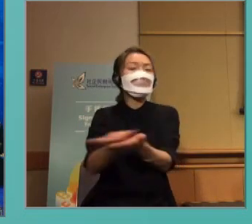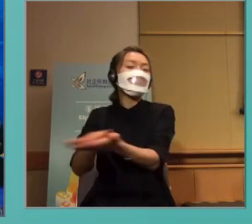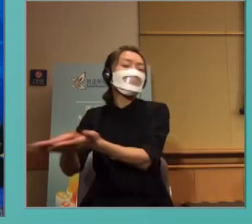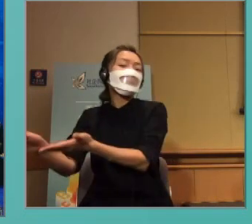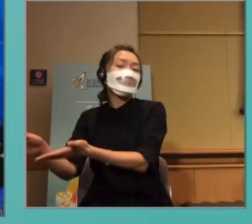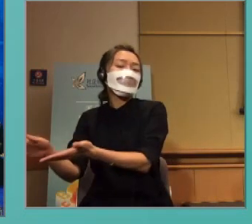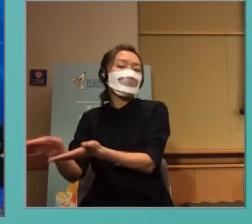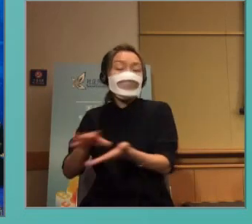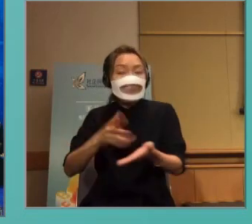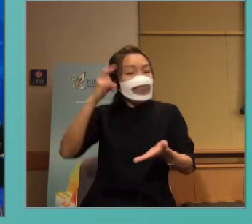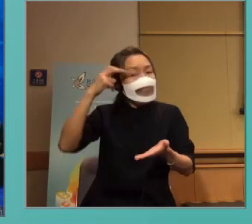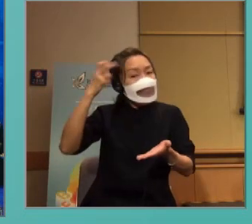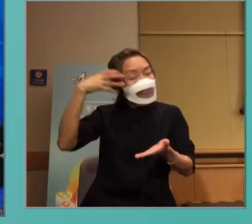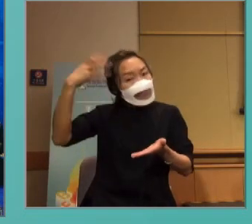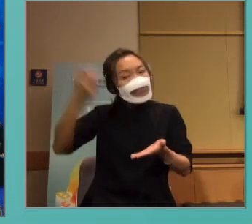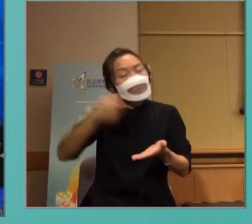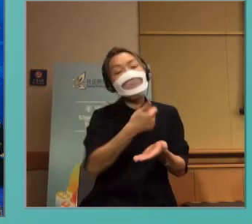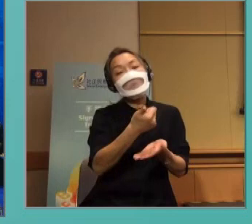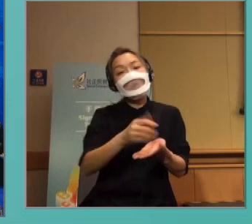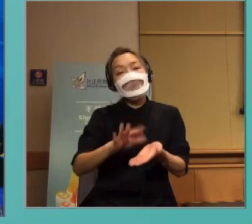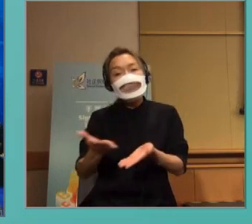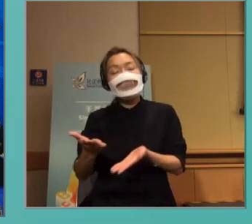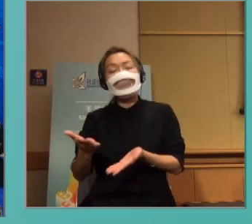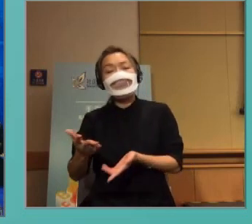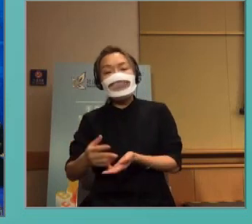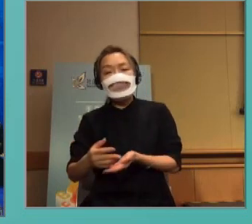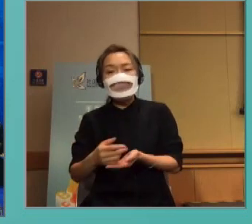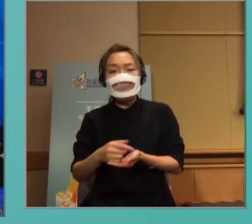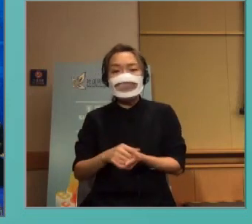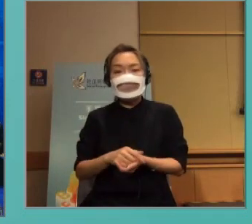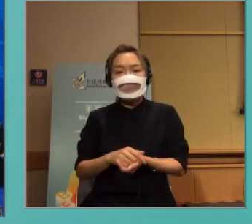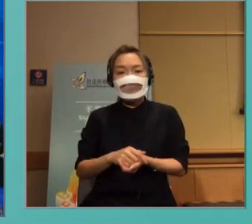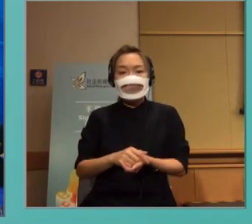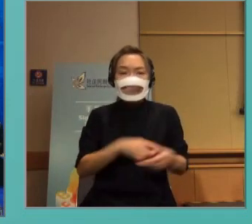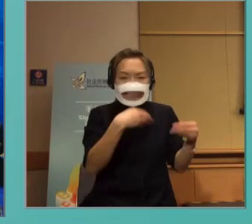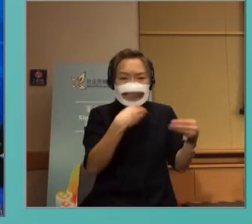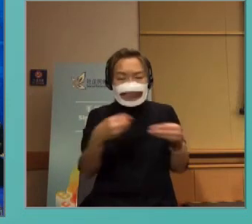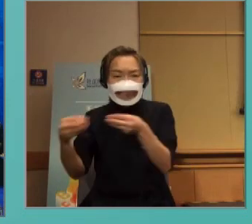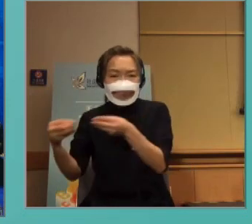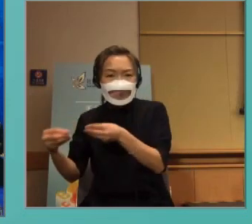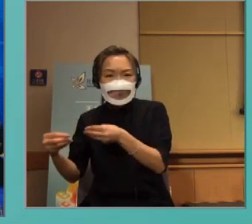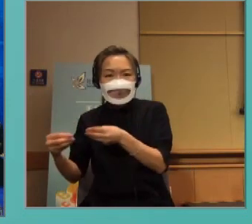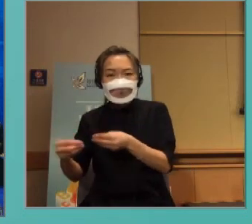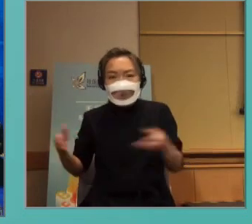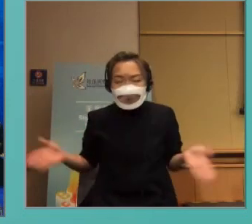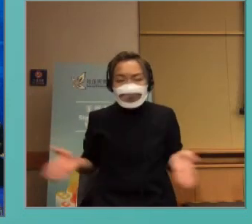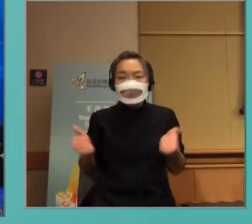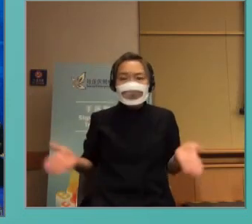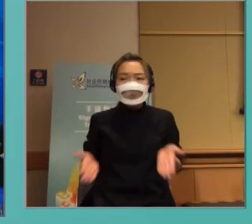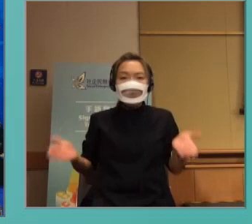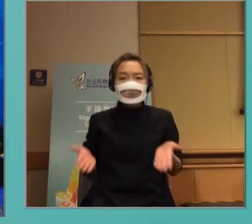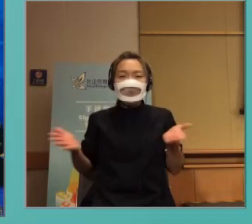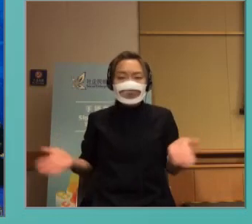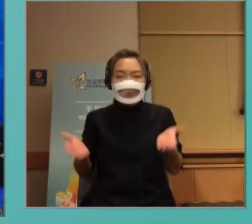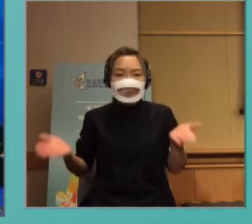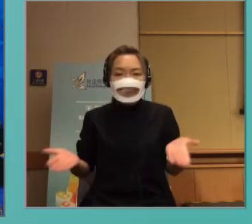industry, to the point earlier, we need to obviously educate, we need to advocate as to the positive steps, and I think more so now than